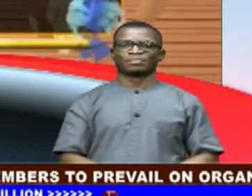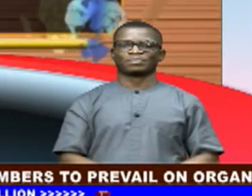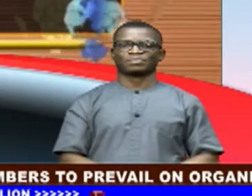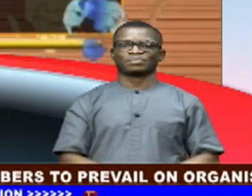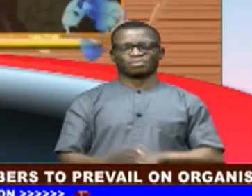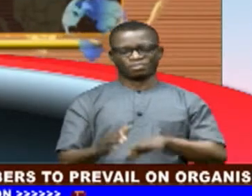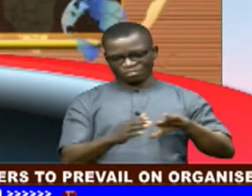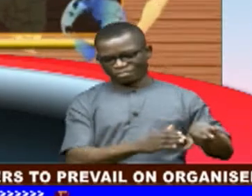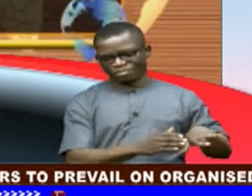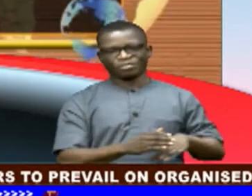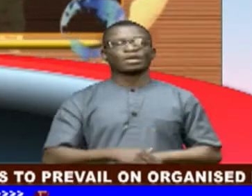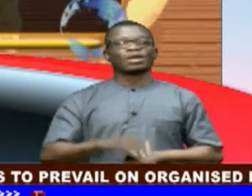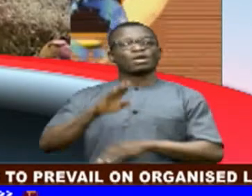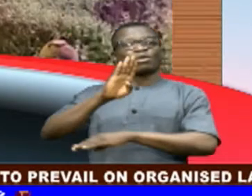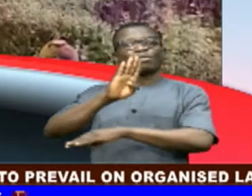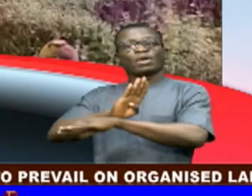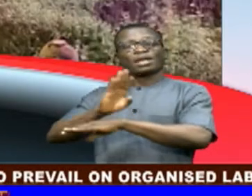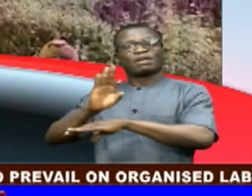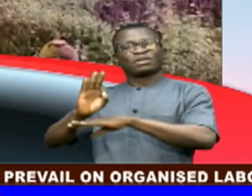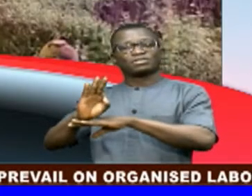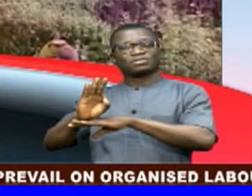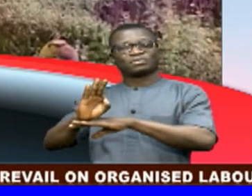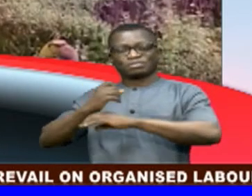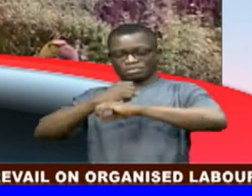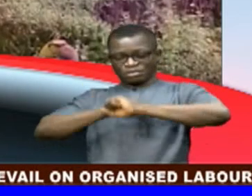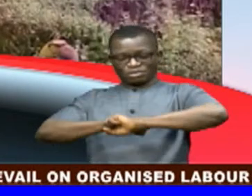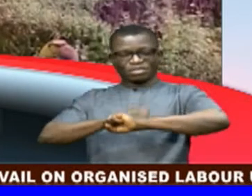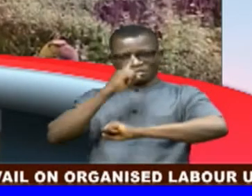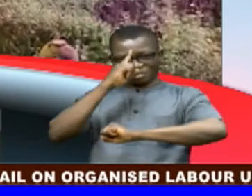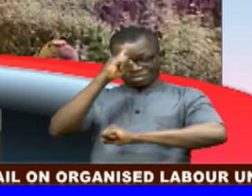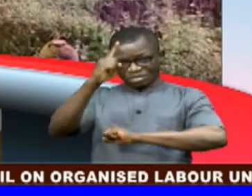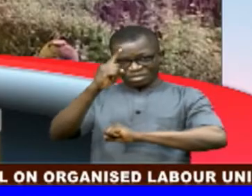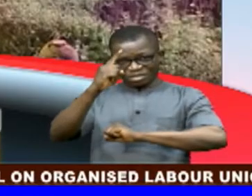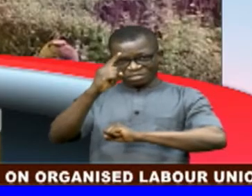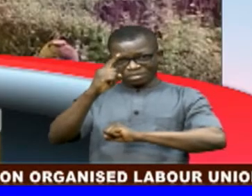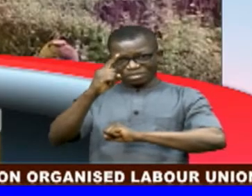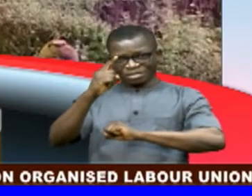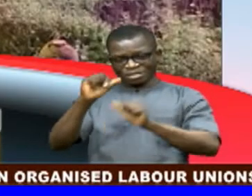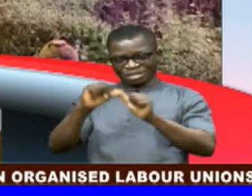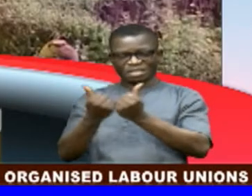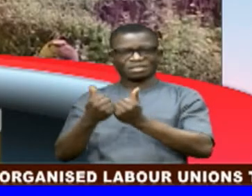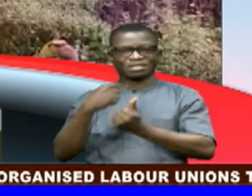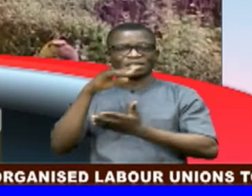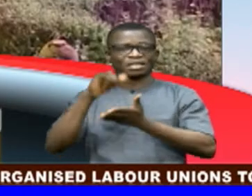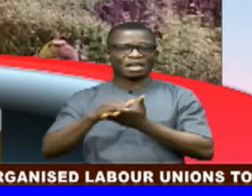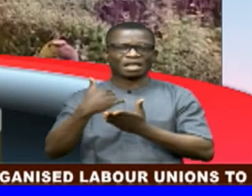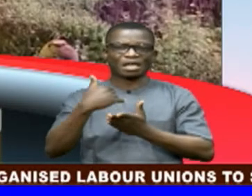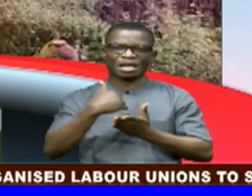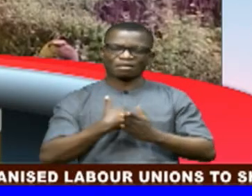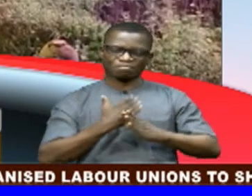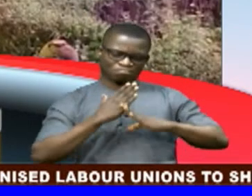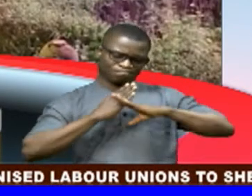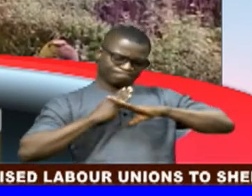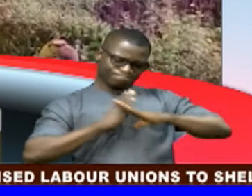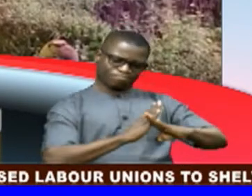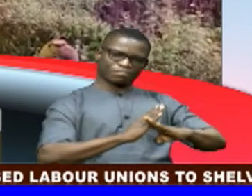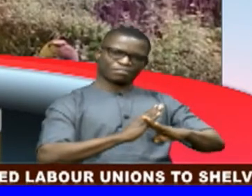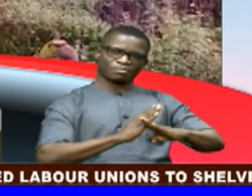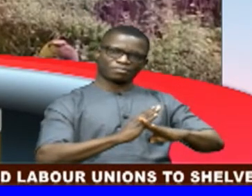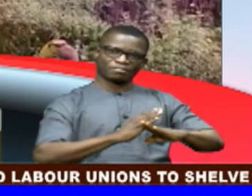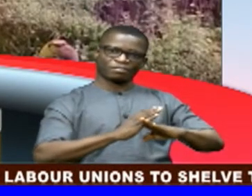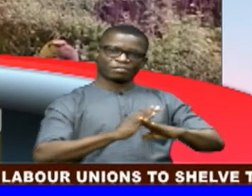Away from Nigeria, Burkina Faso's security and intelligence services say it has successfully foiled a coup attempt by some